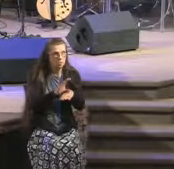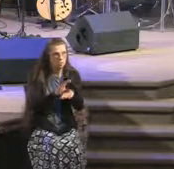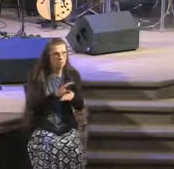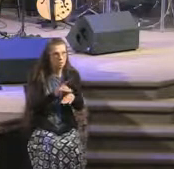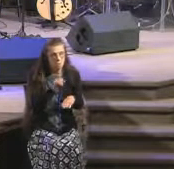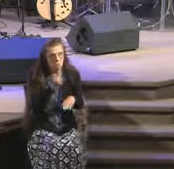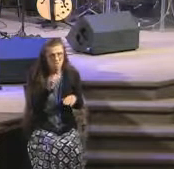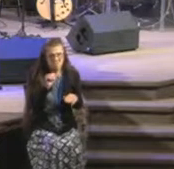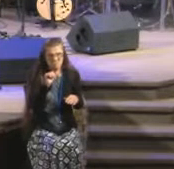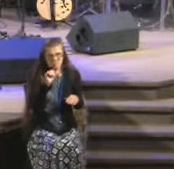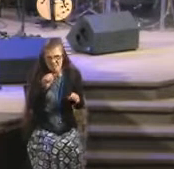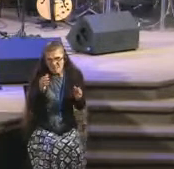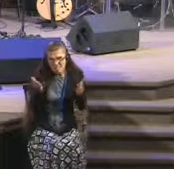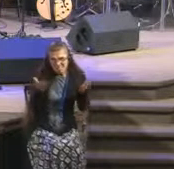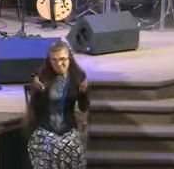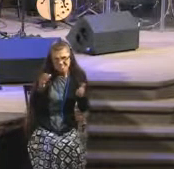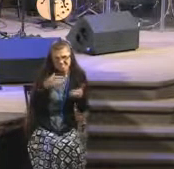so great. That's okay.